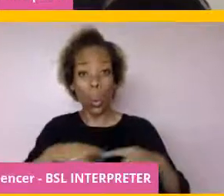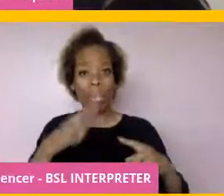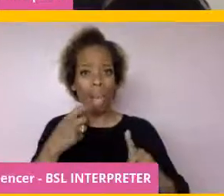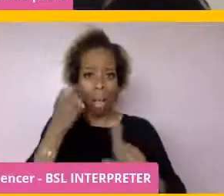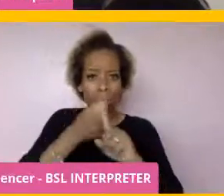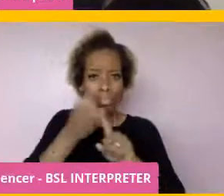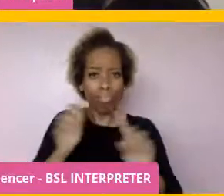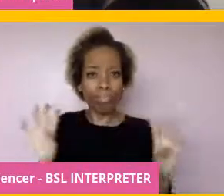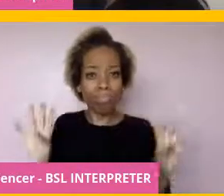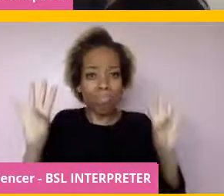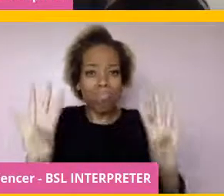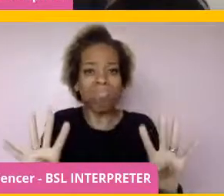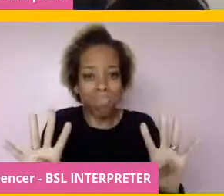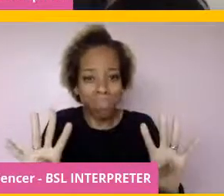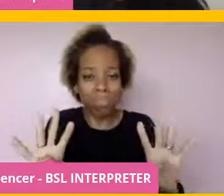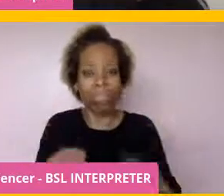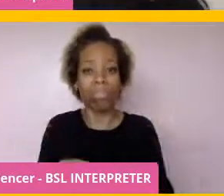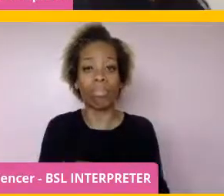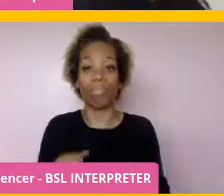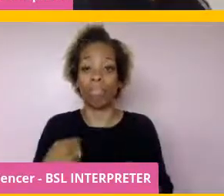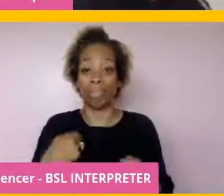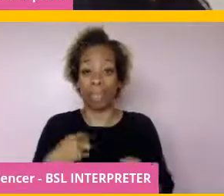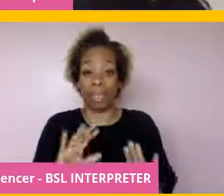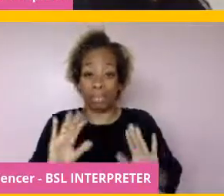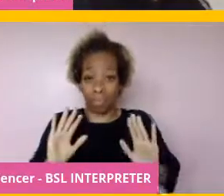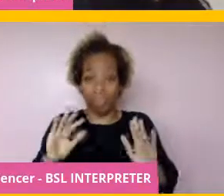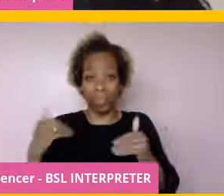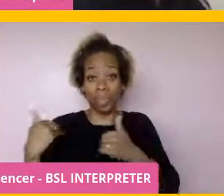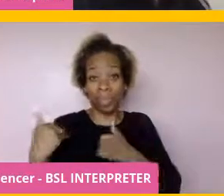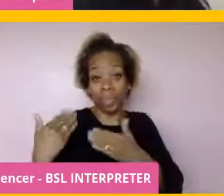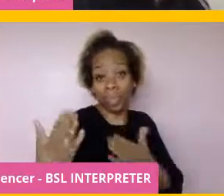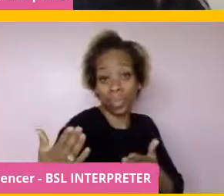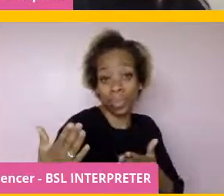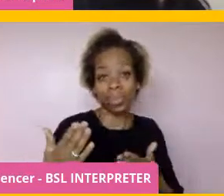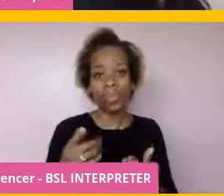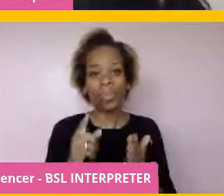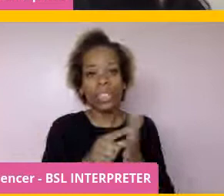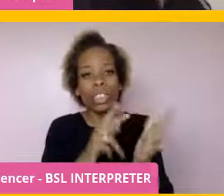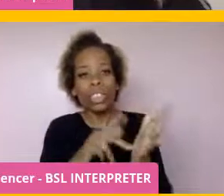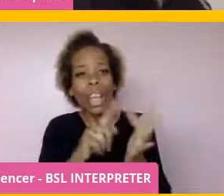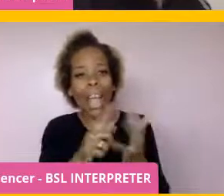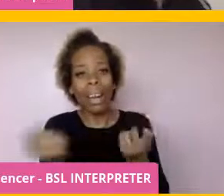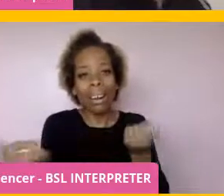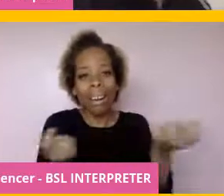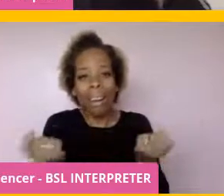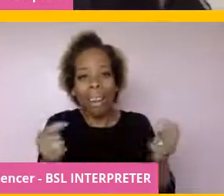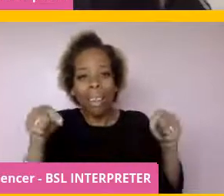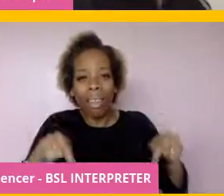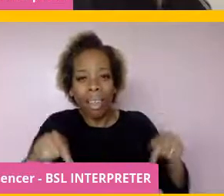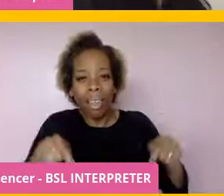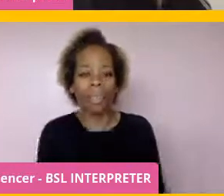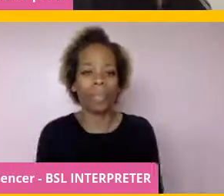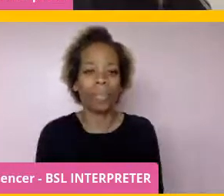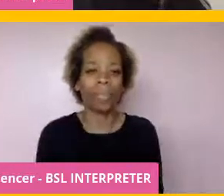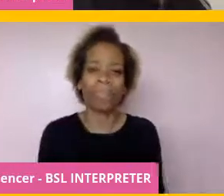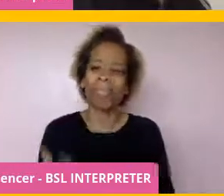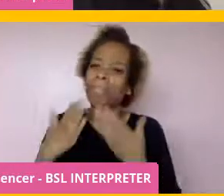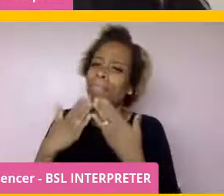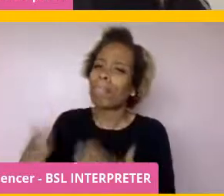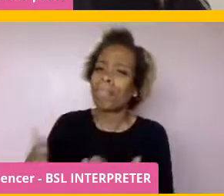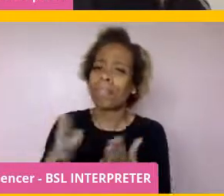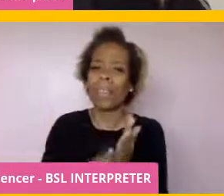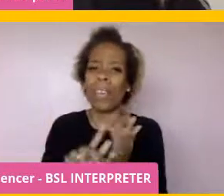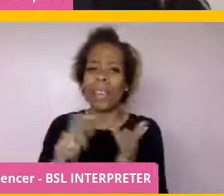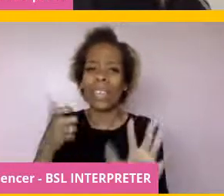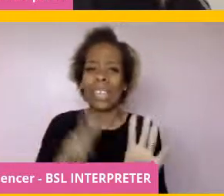So that's me, and Jane will introduce the next speaker, and we'll come back at the end. Thanks. Thank you, Vicky, and huge apologies to